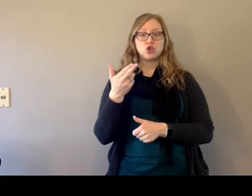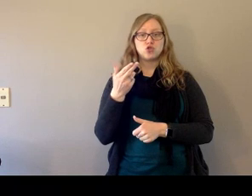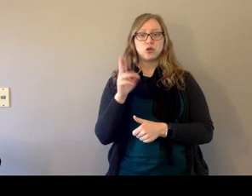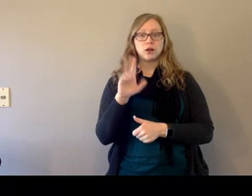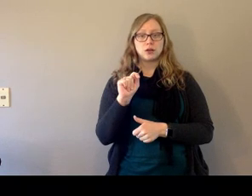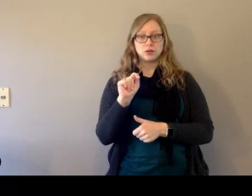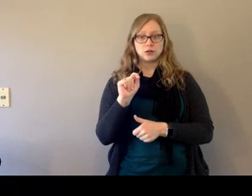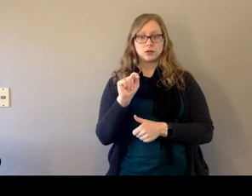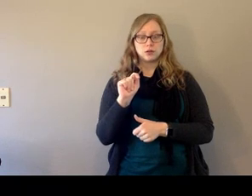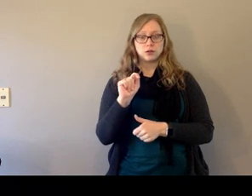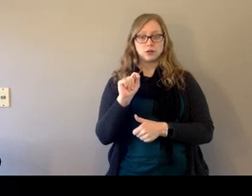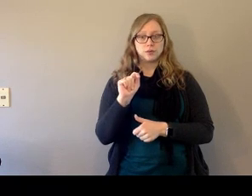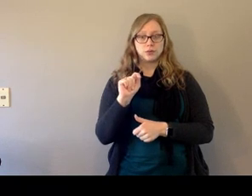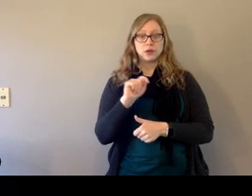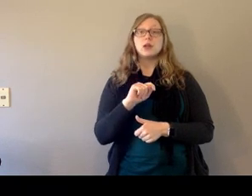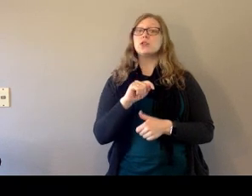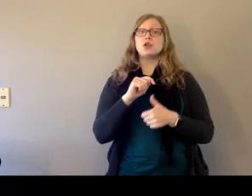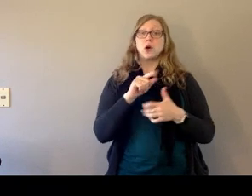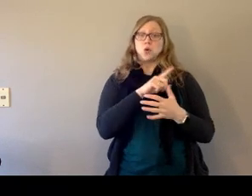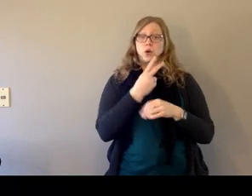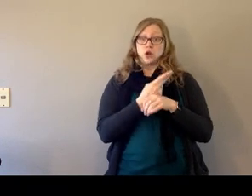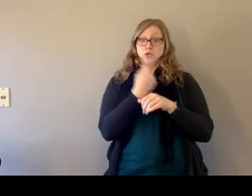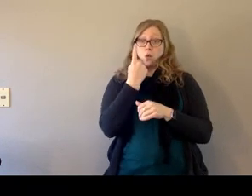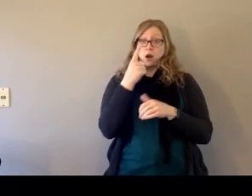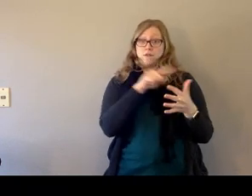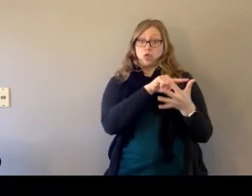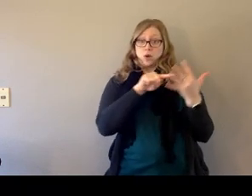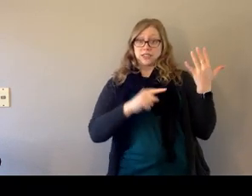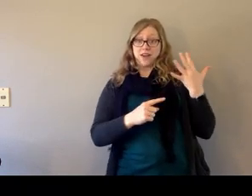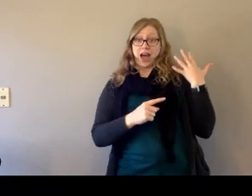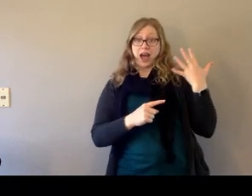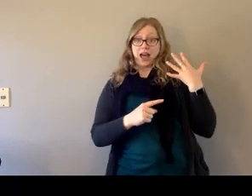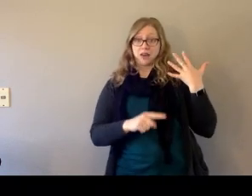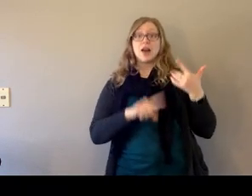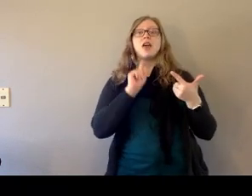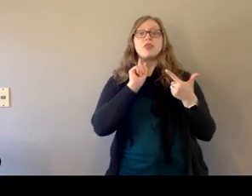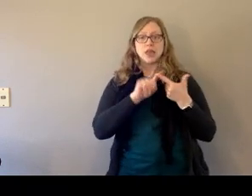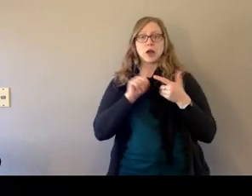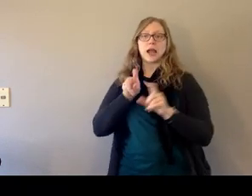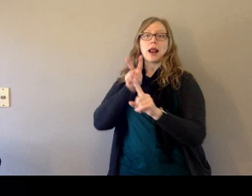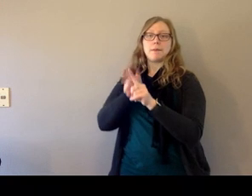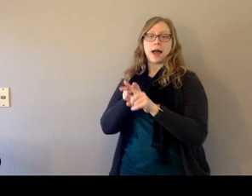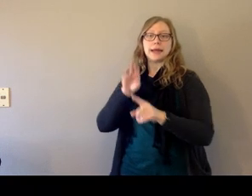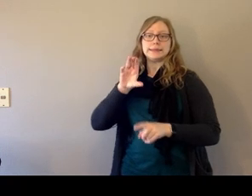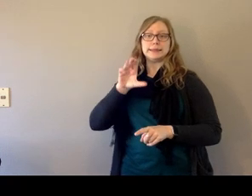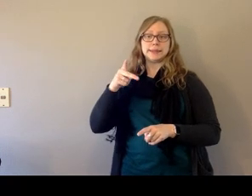postulates or theorems, then we can use the reasoning CPCTC.